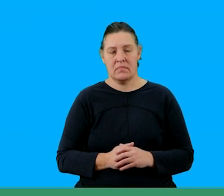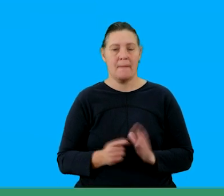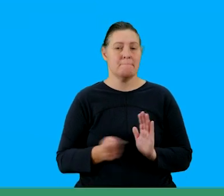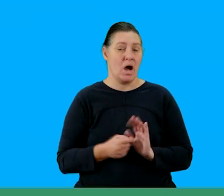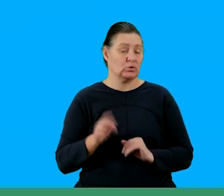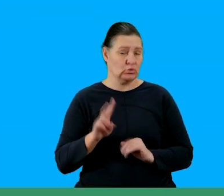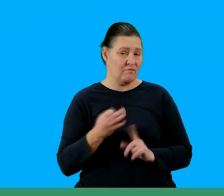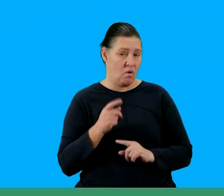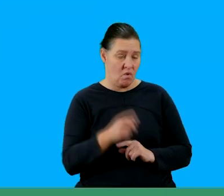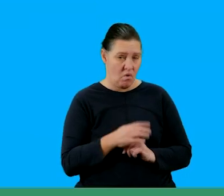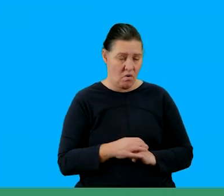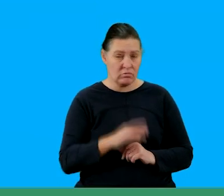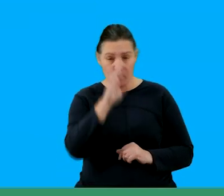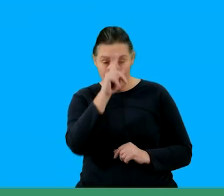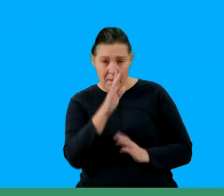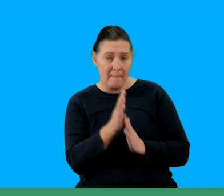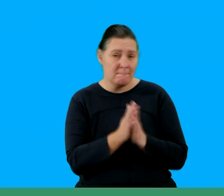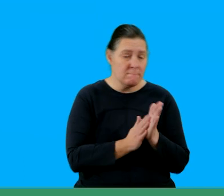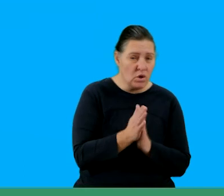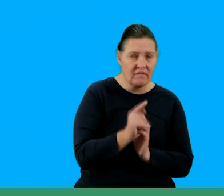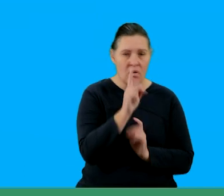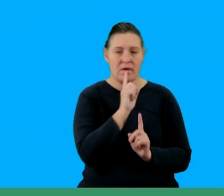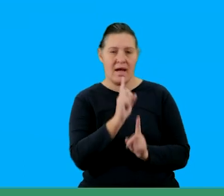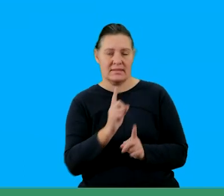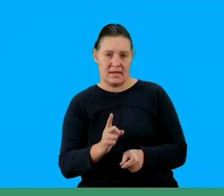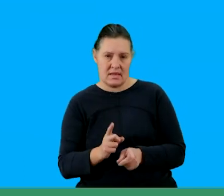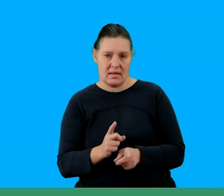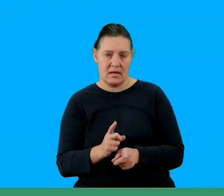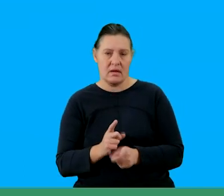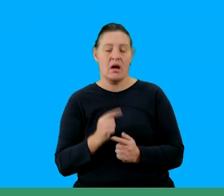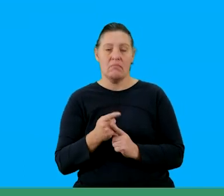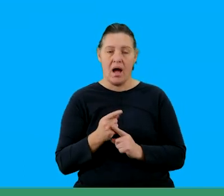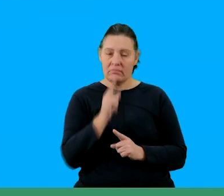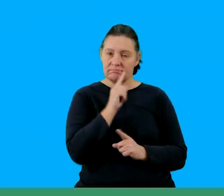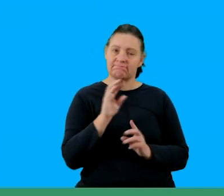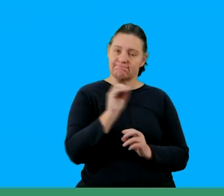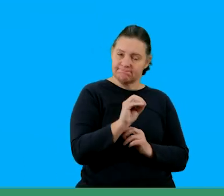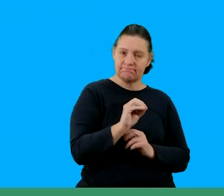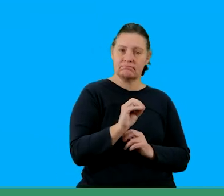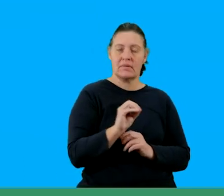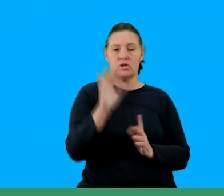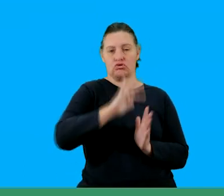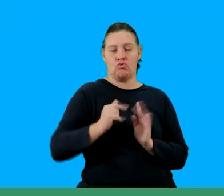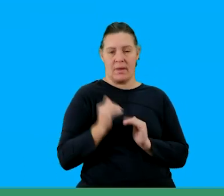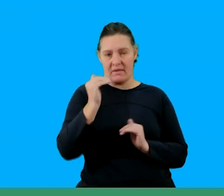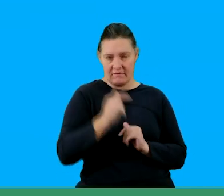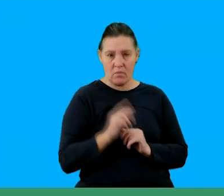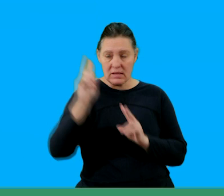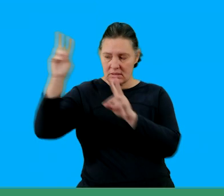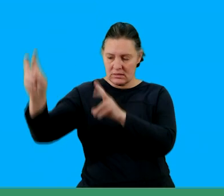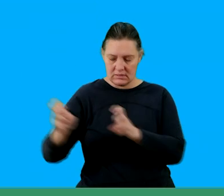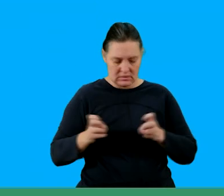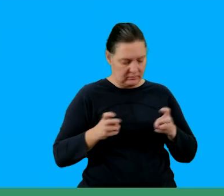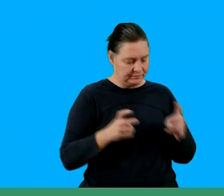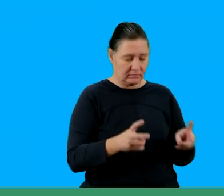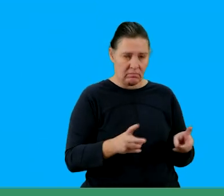That's 2 marks for that. But remember, motivate your answer by quoting from the scenario above. So you need to